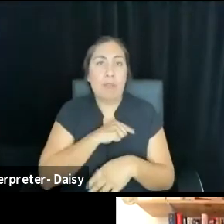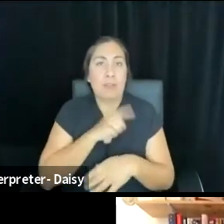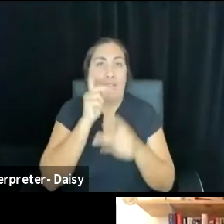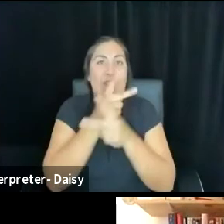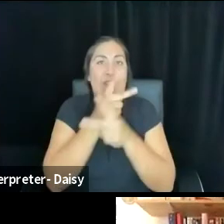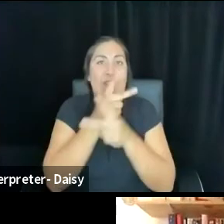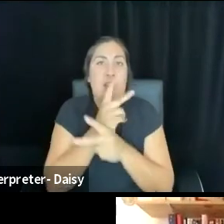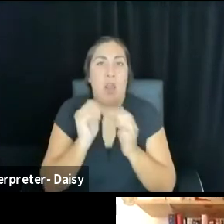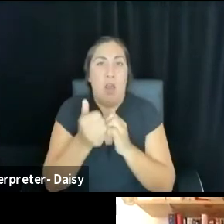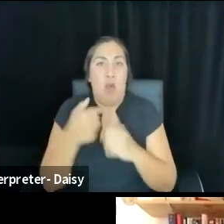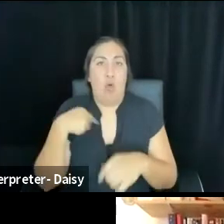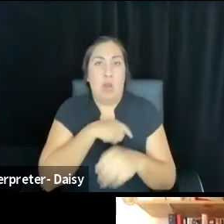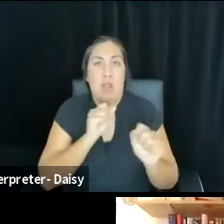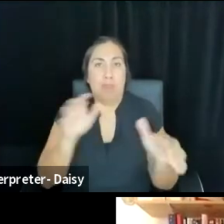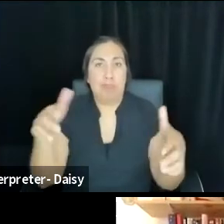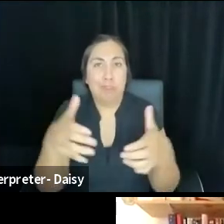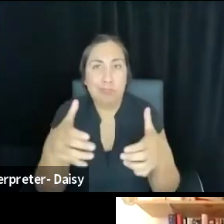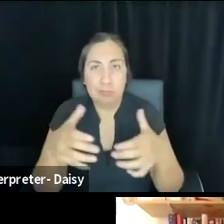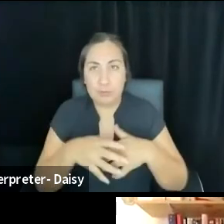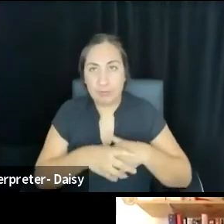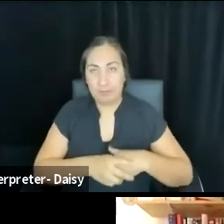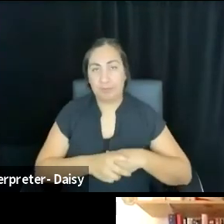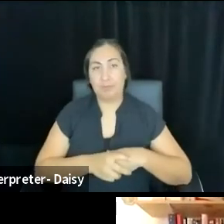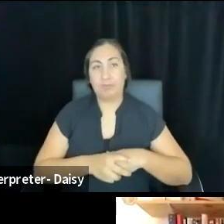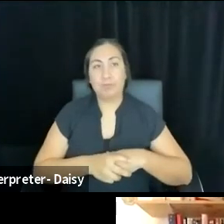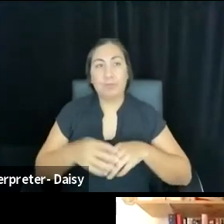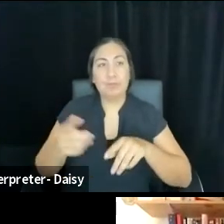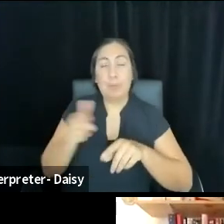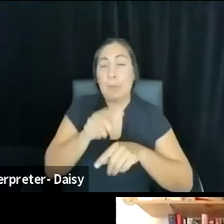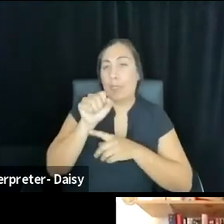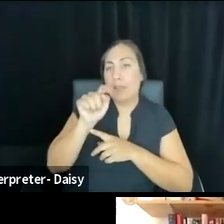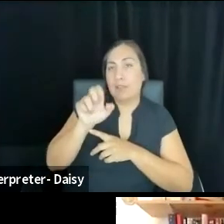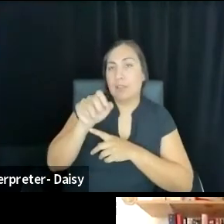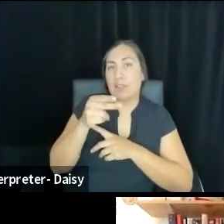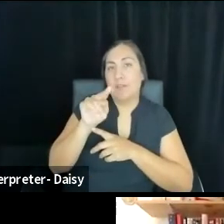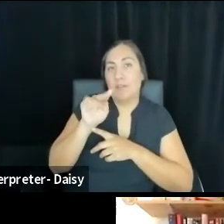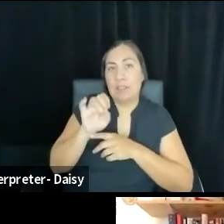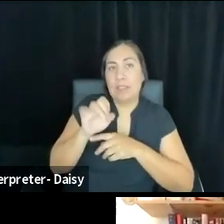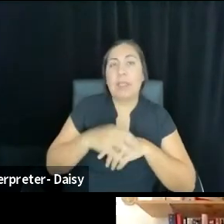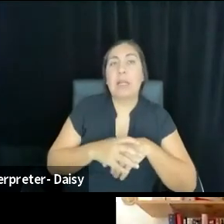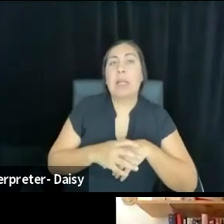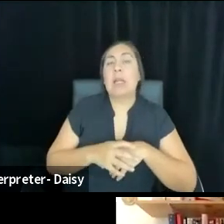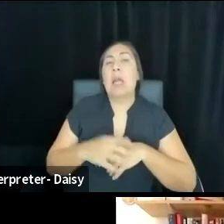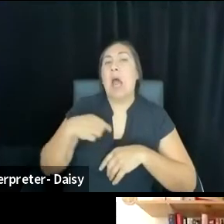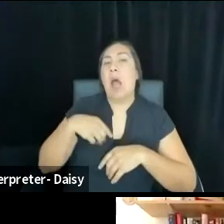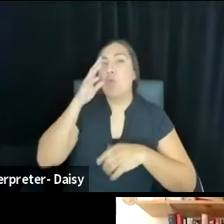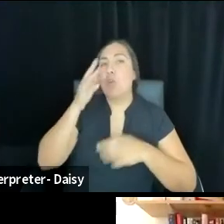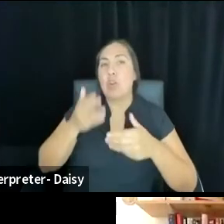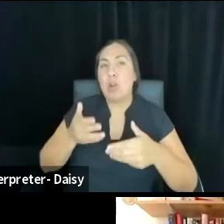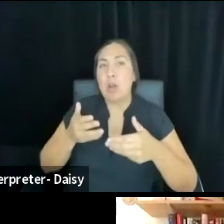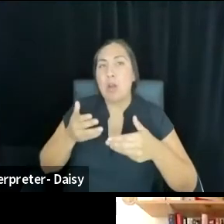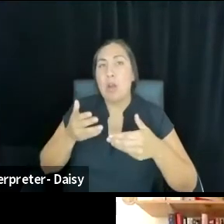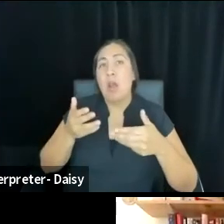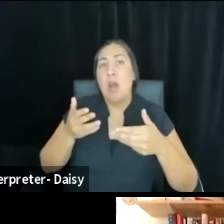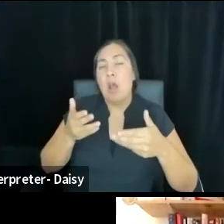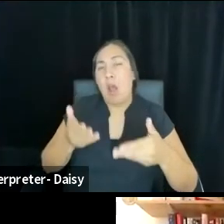I would offer, I have to see you and raise your question, Bryan. Are there new ways in this